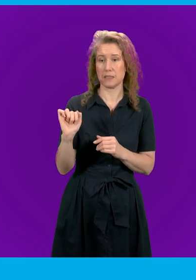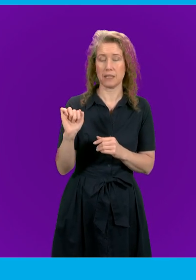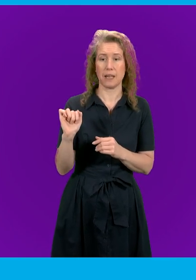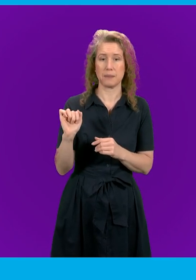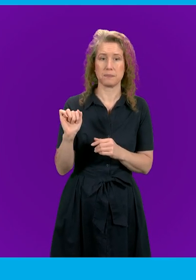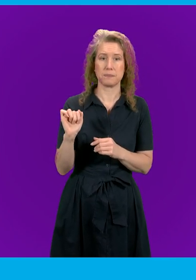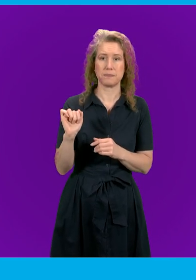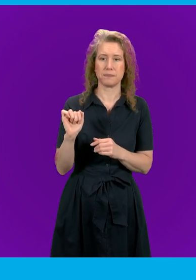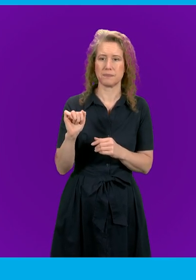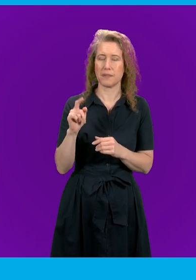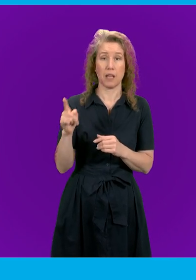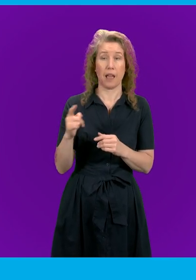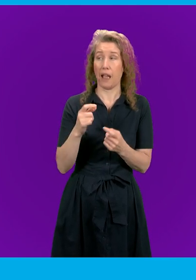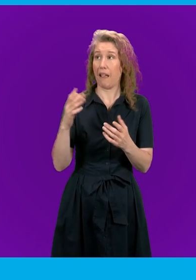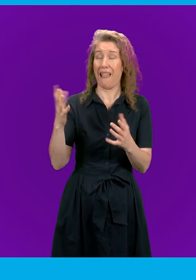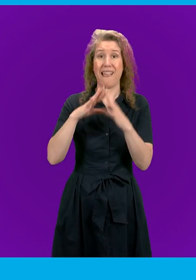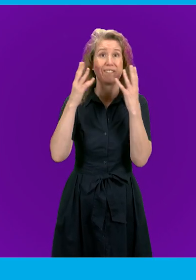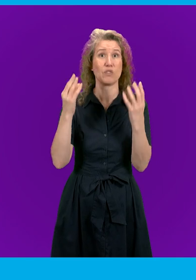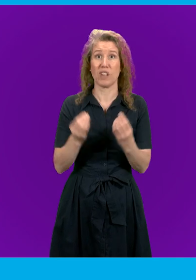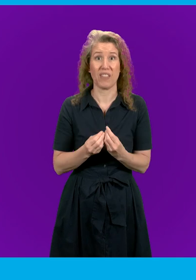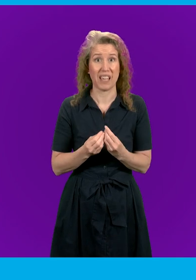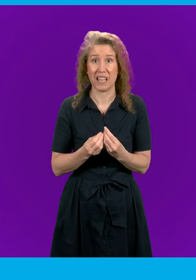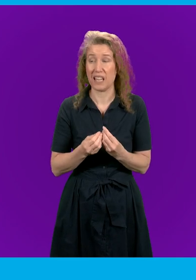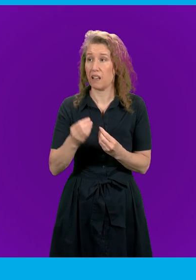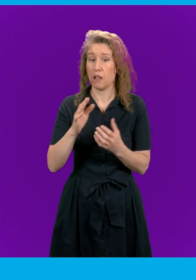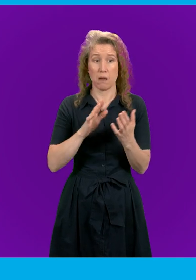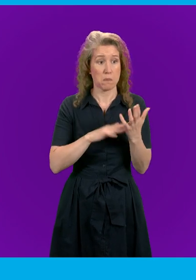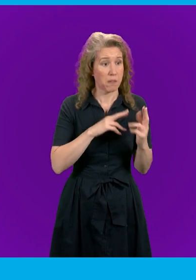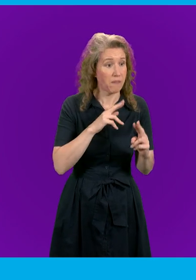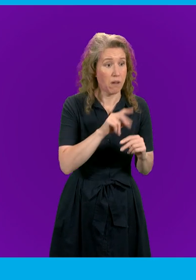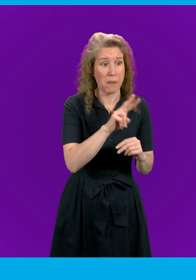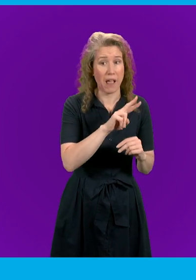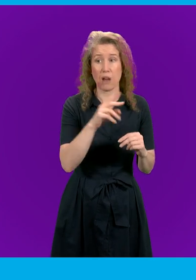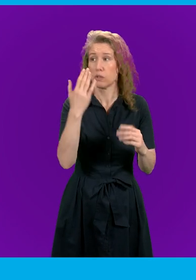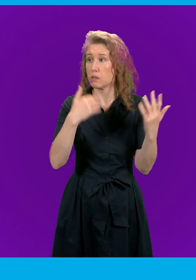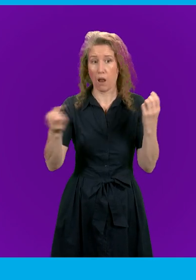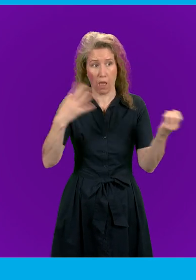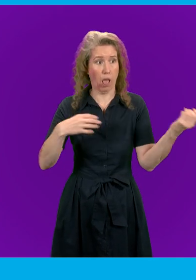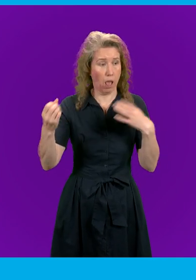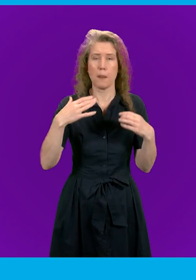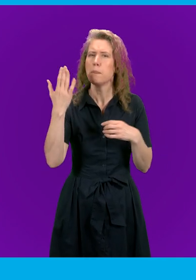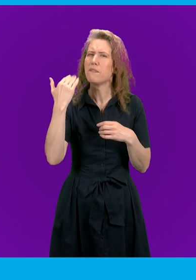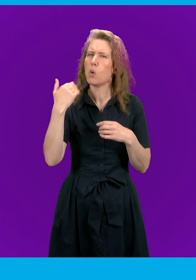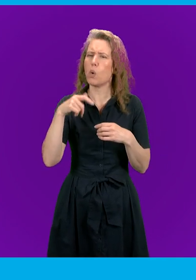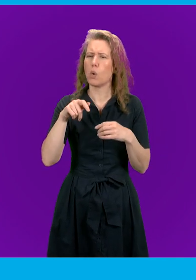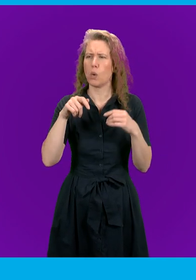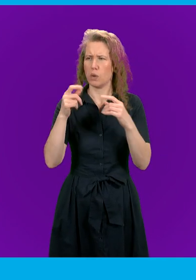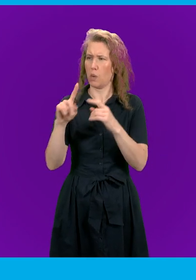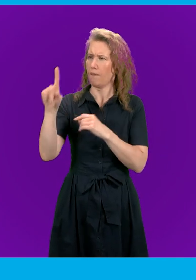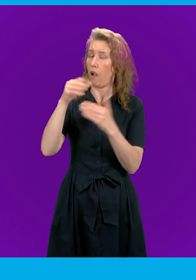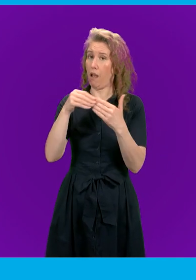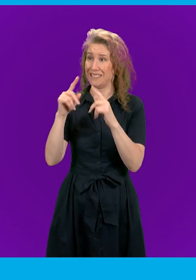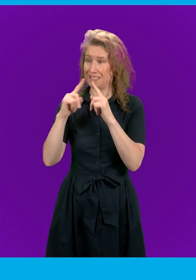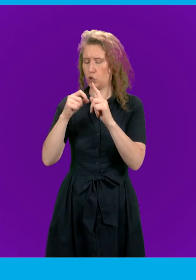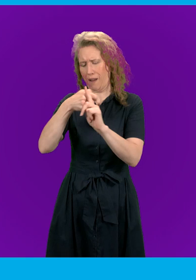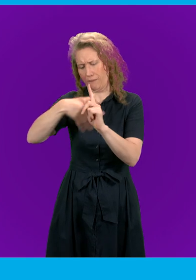they are inundated with everything that comes from parents. The structural systems that used to happen, you used to have people who sat underneath them and would